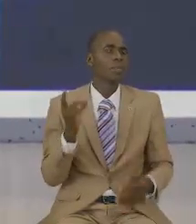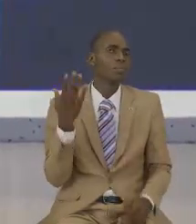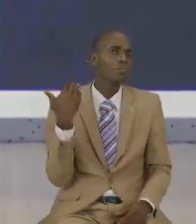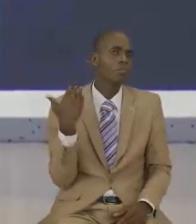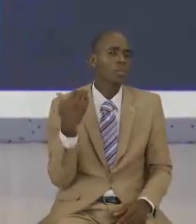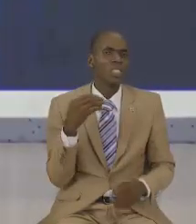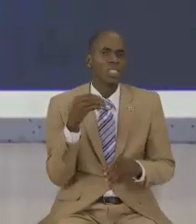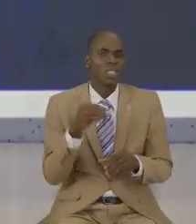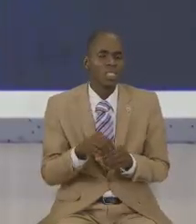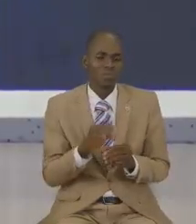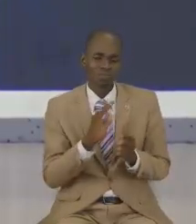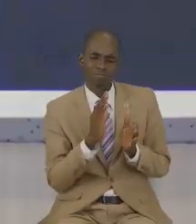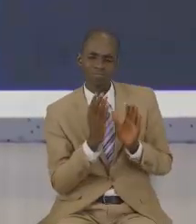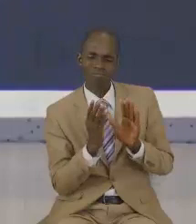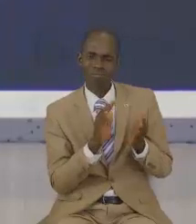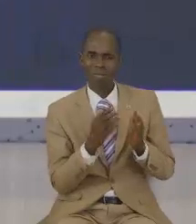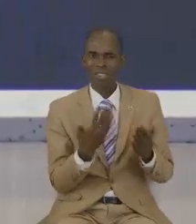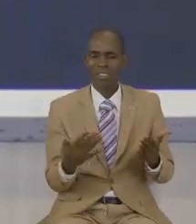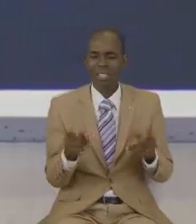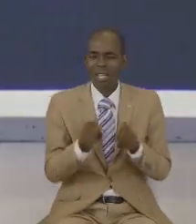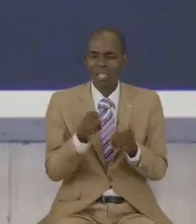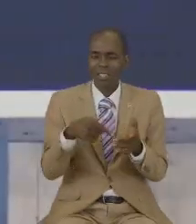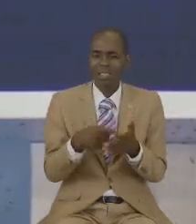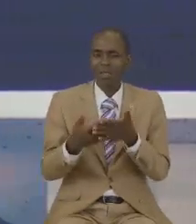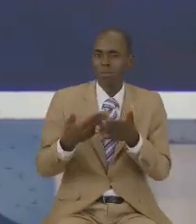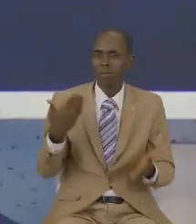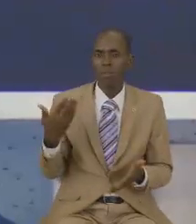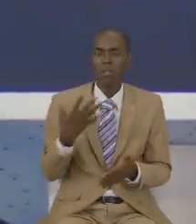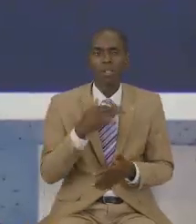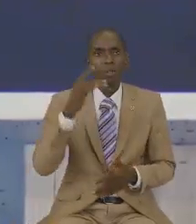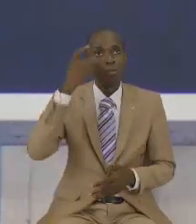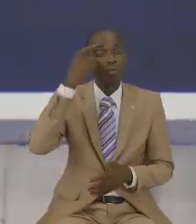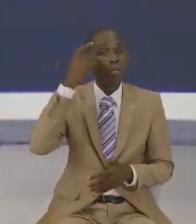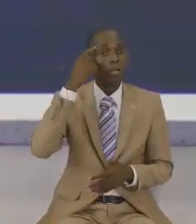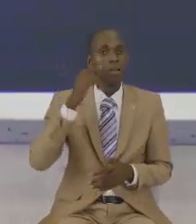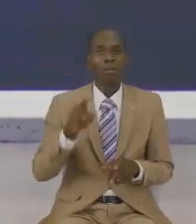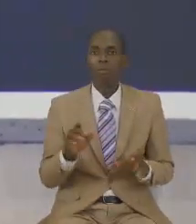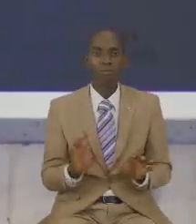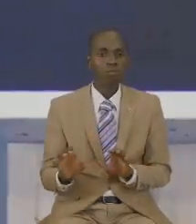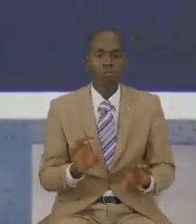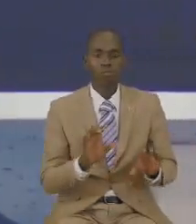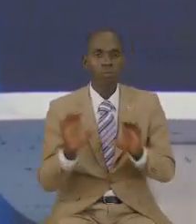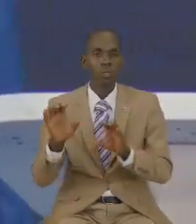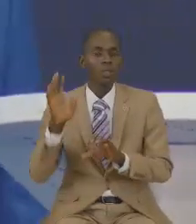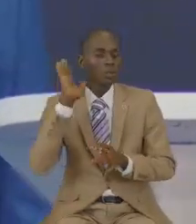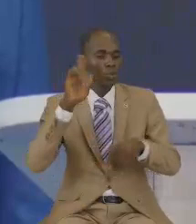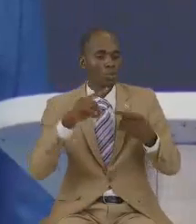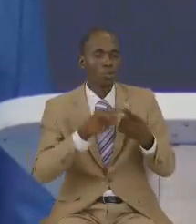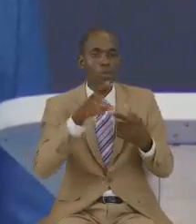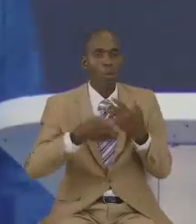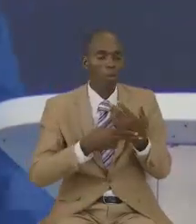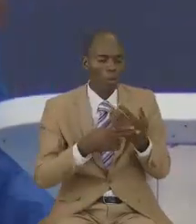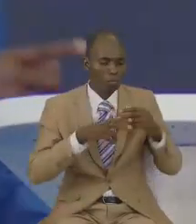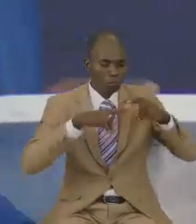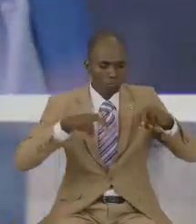in similar situations like this before. And your mind, like the teller, he'll go to your bank, the bank of